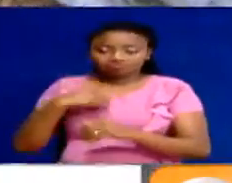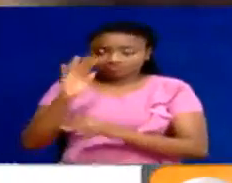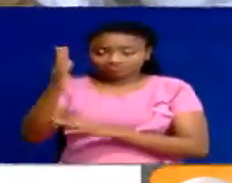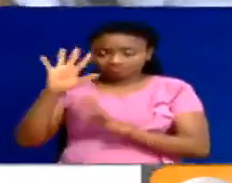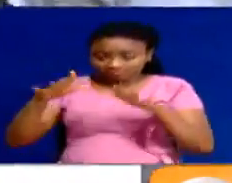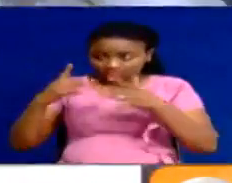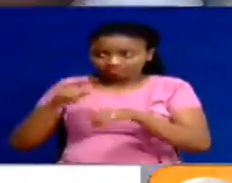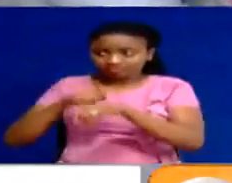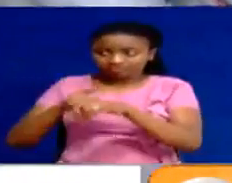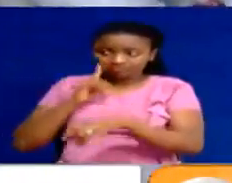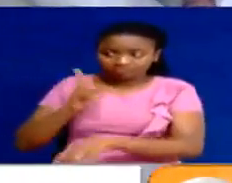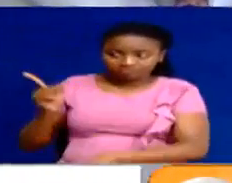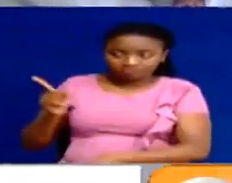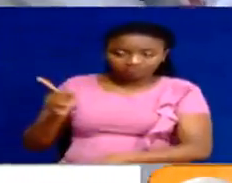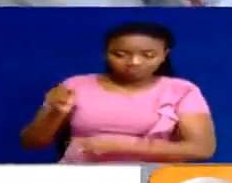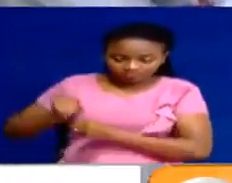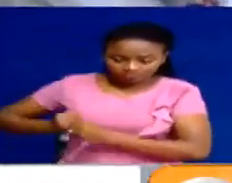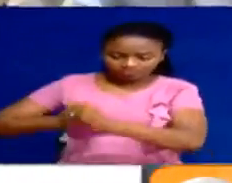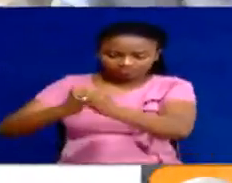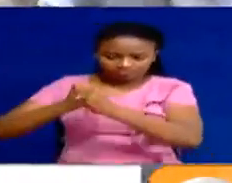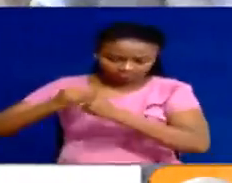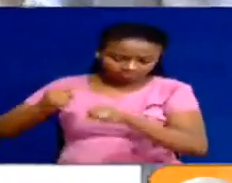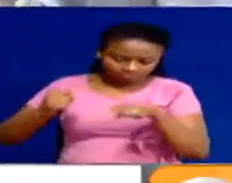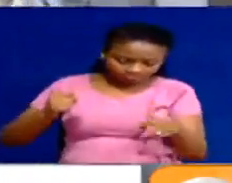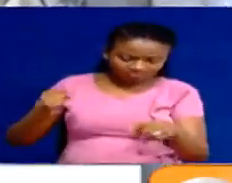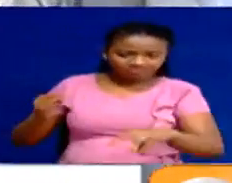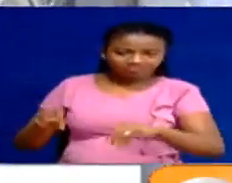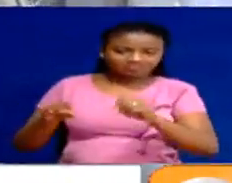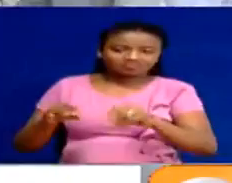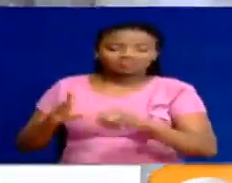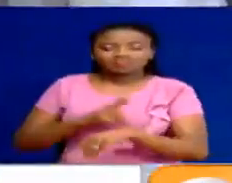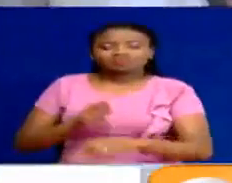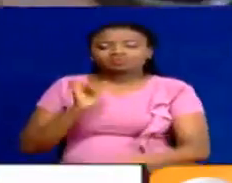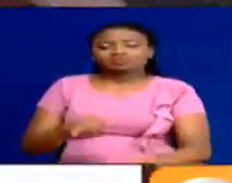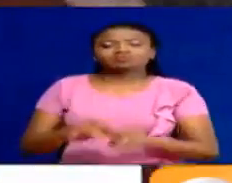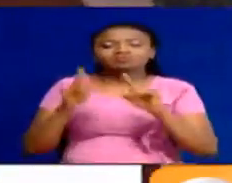good for the briquette because it acts like an auxiliary. We mix them with